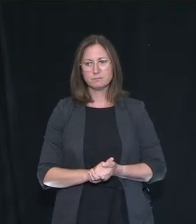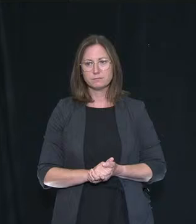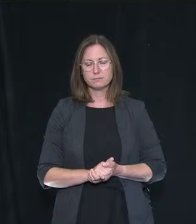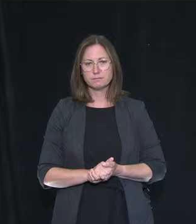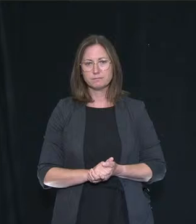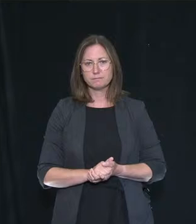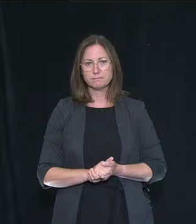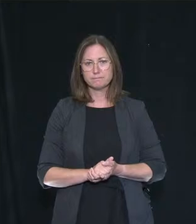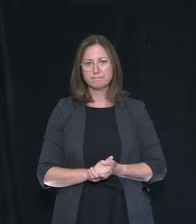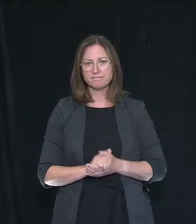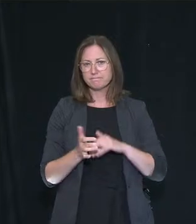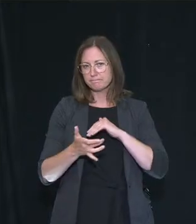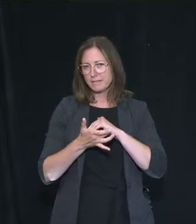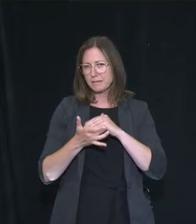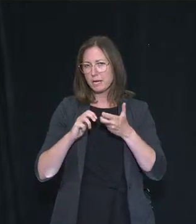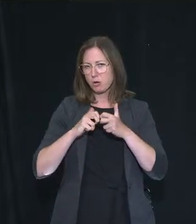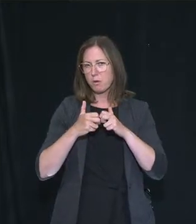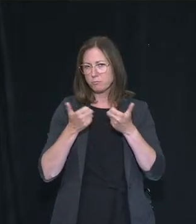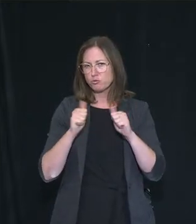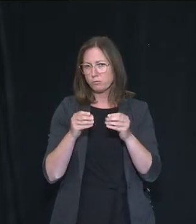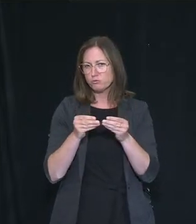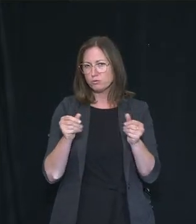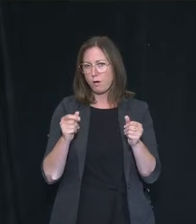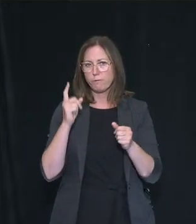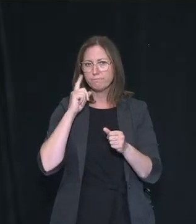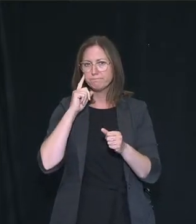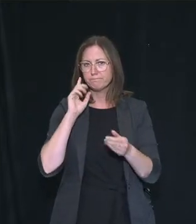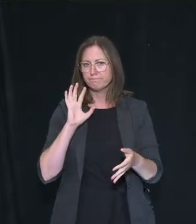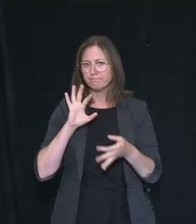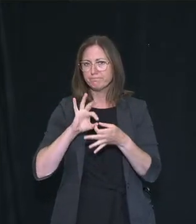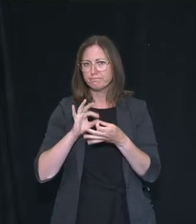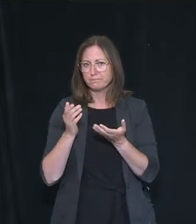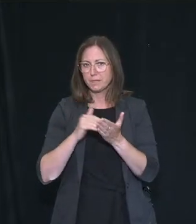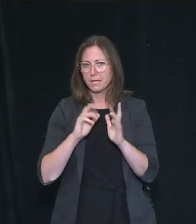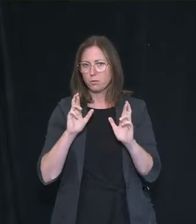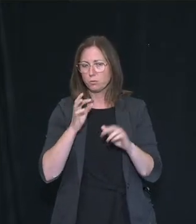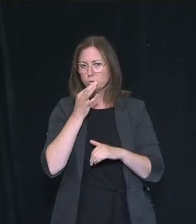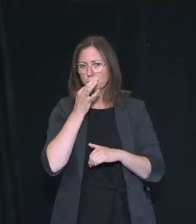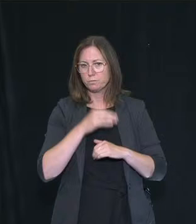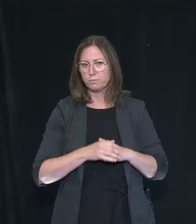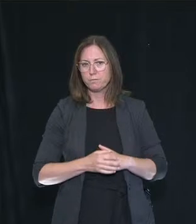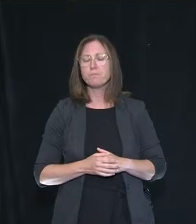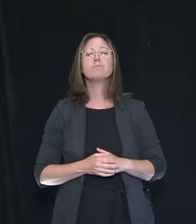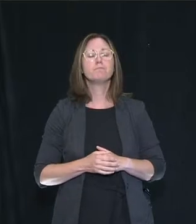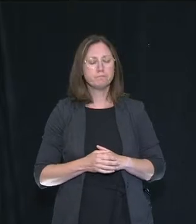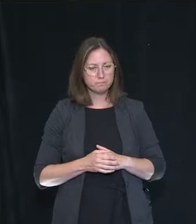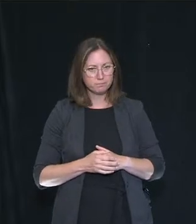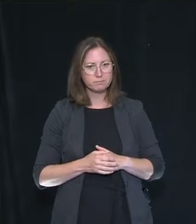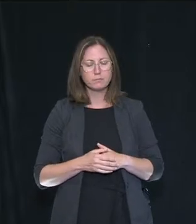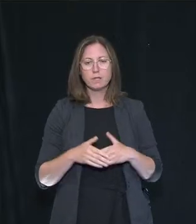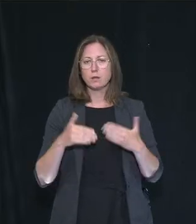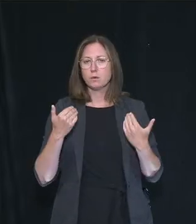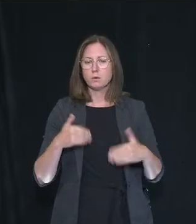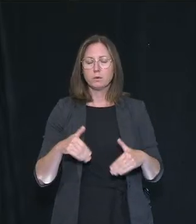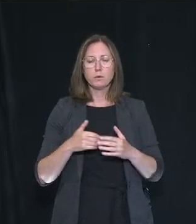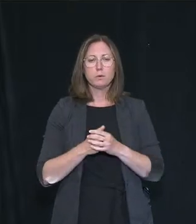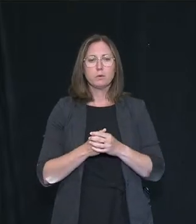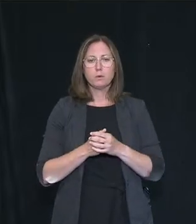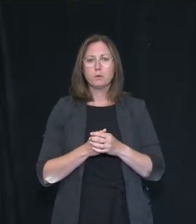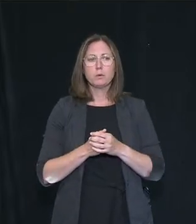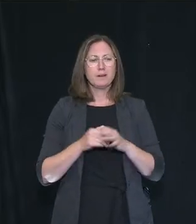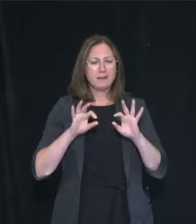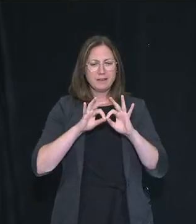their identity. Une solitude profonde. Deep solitude, loss